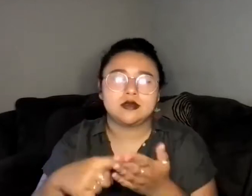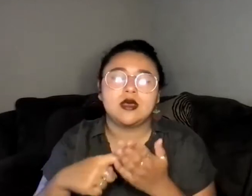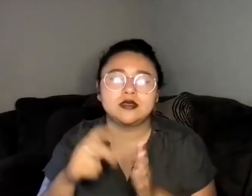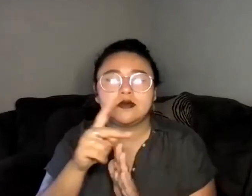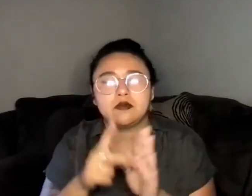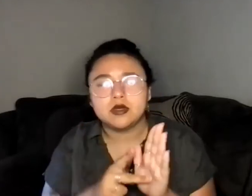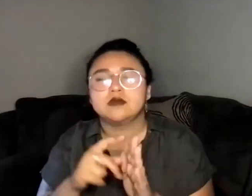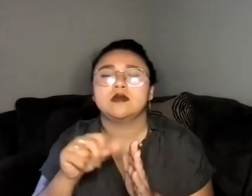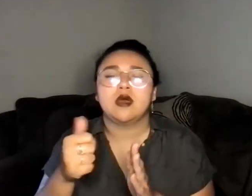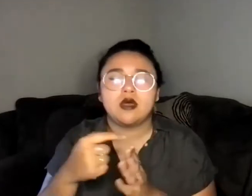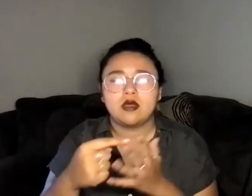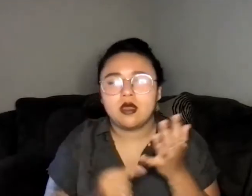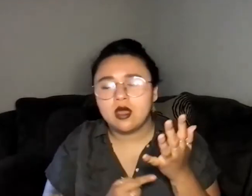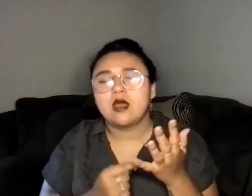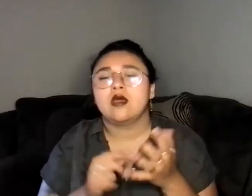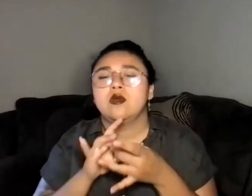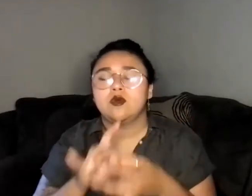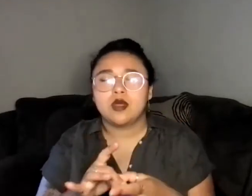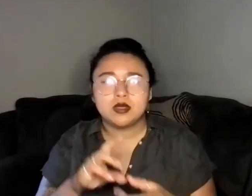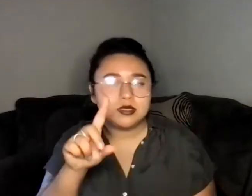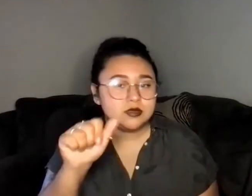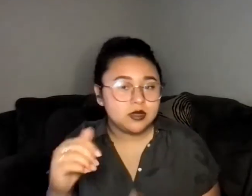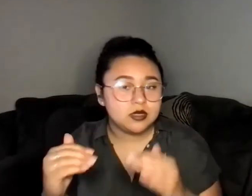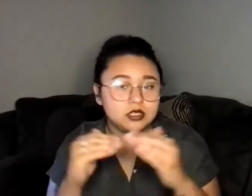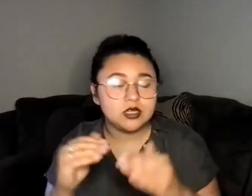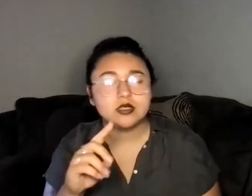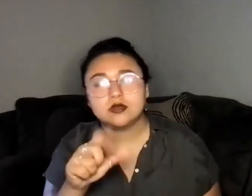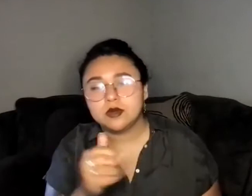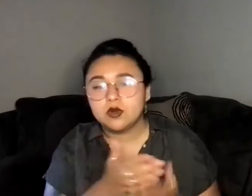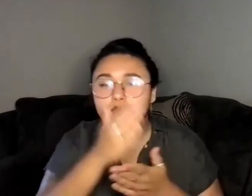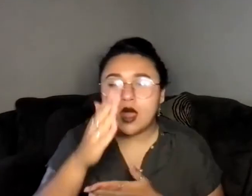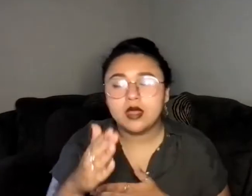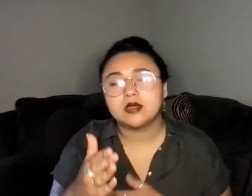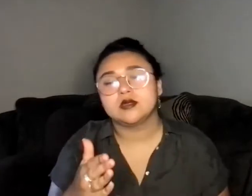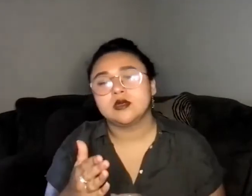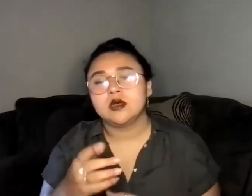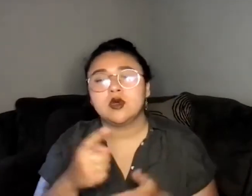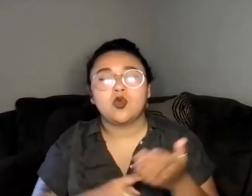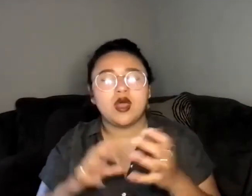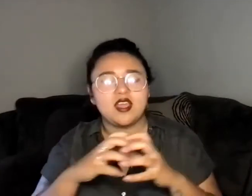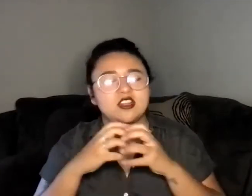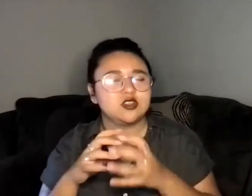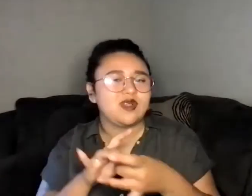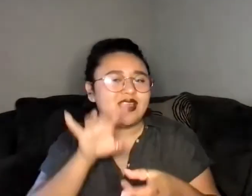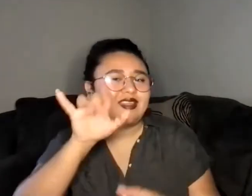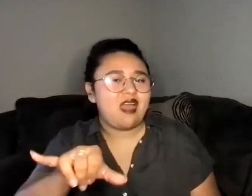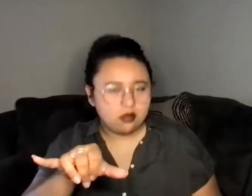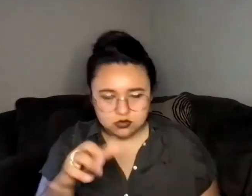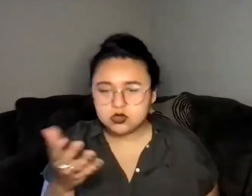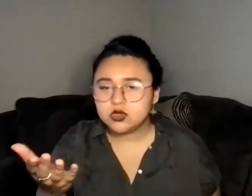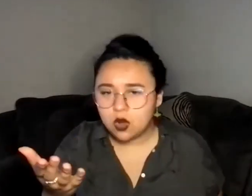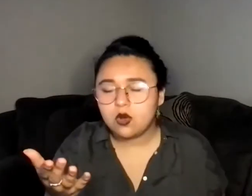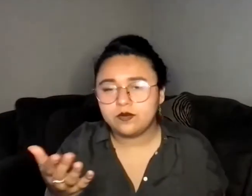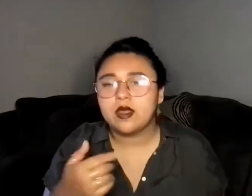difference between disability rights and disability justice movement and what intersectionality has to do with that. So there's